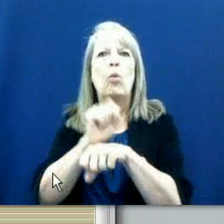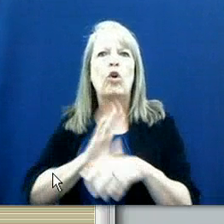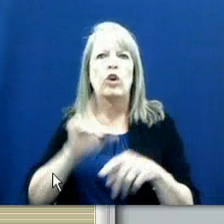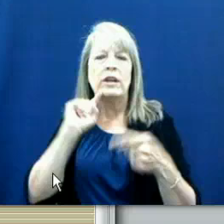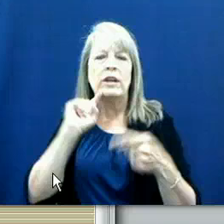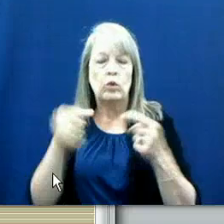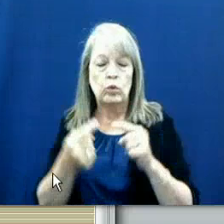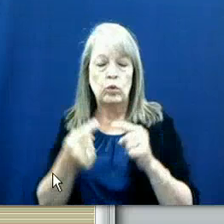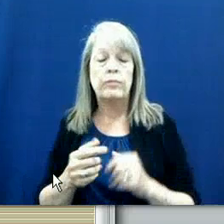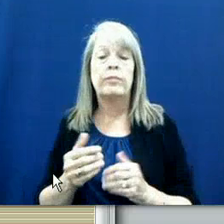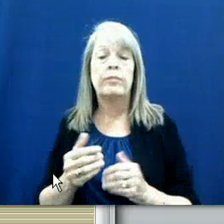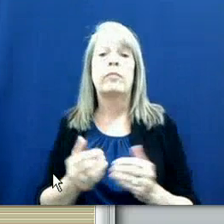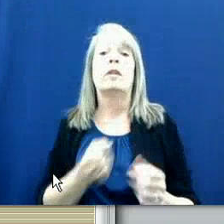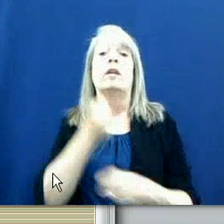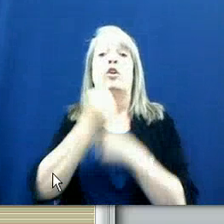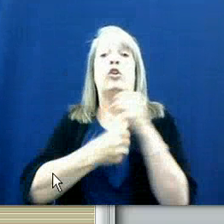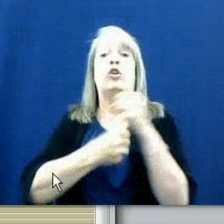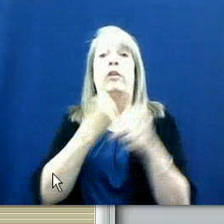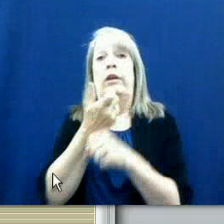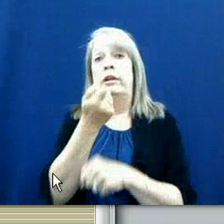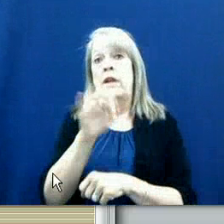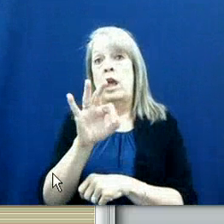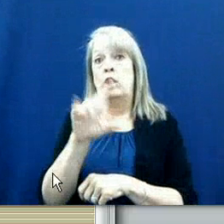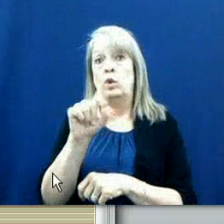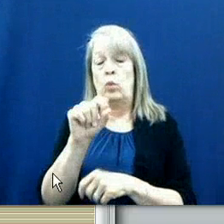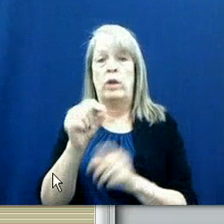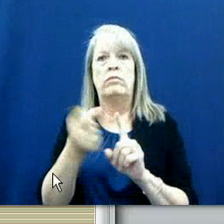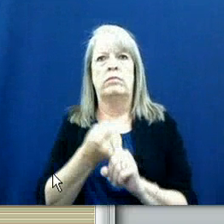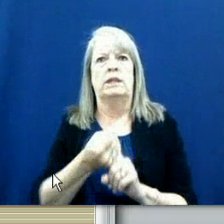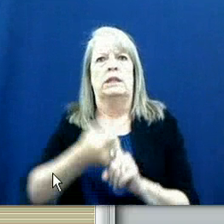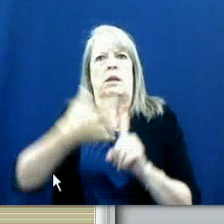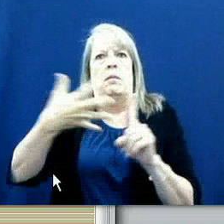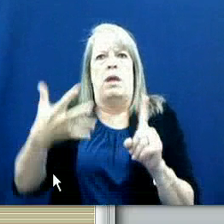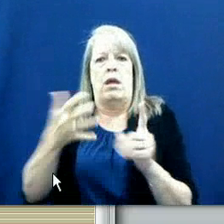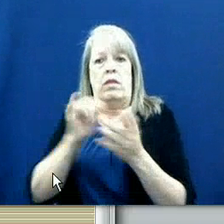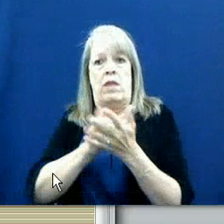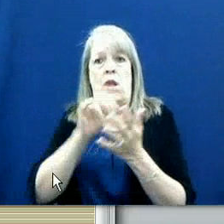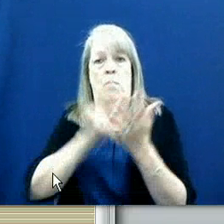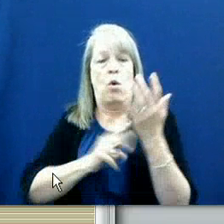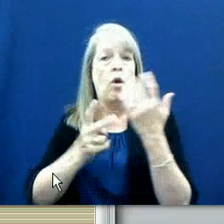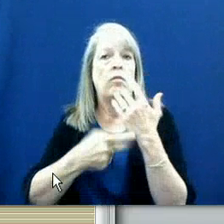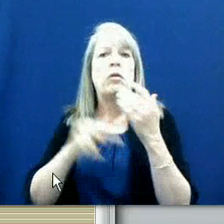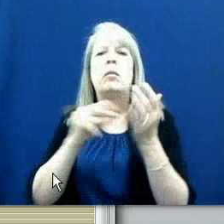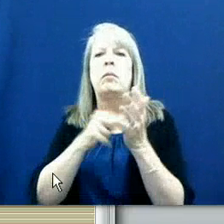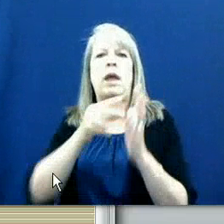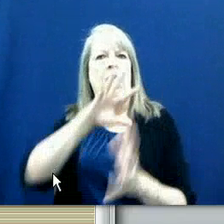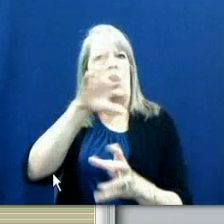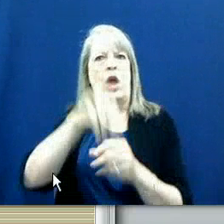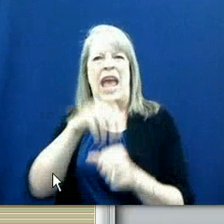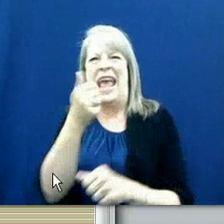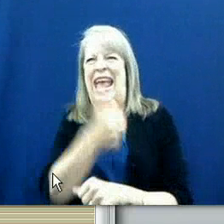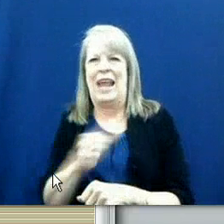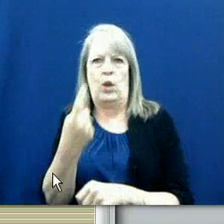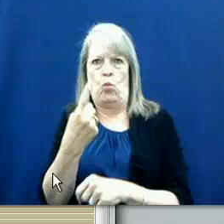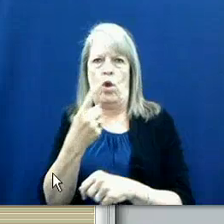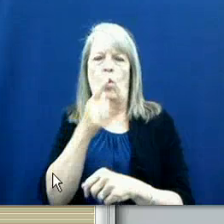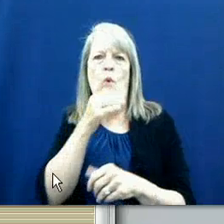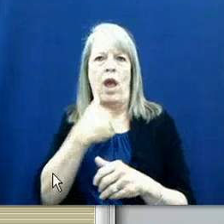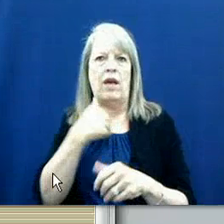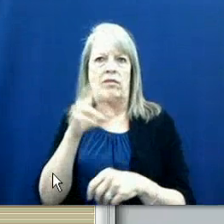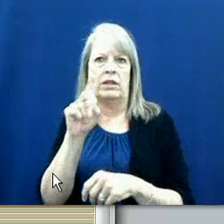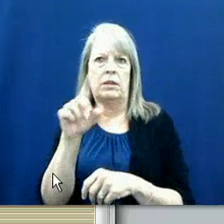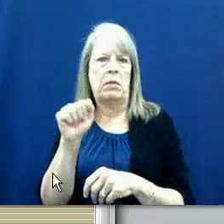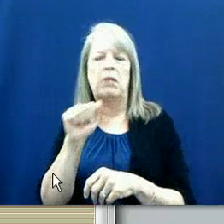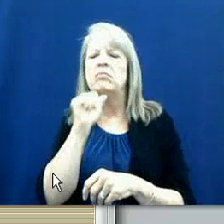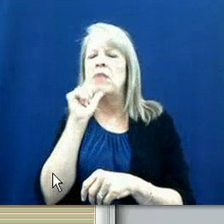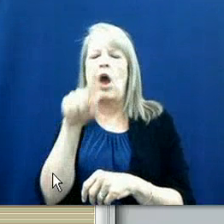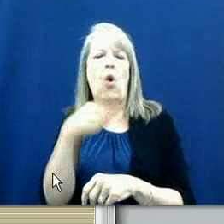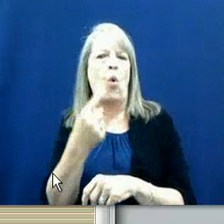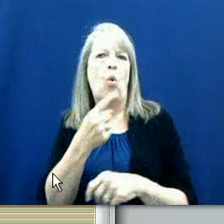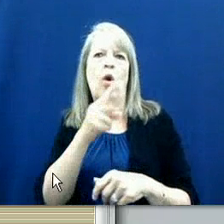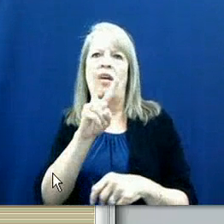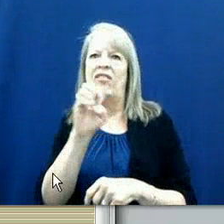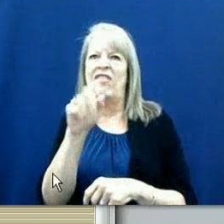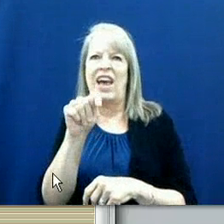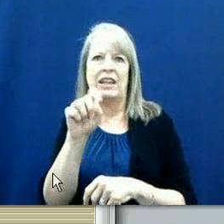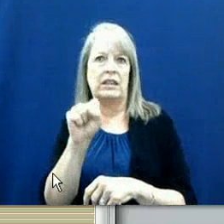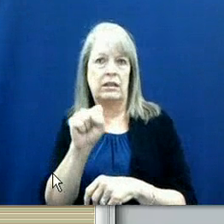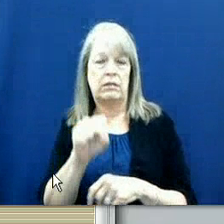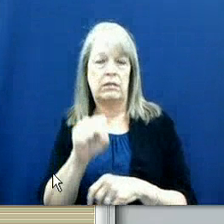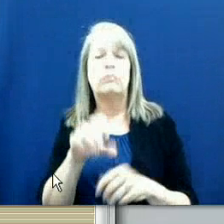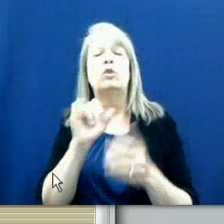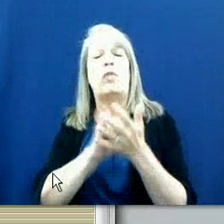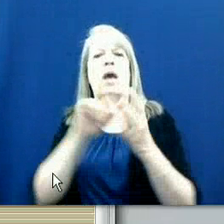Congress expanded the Veterans Program to include anyone with a physical disability, not just veterans. This was the beginning of the